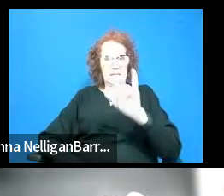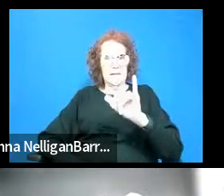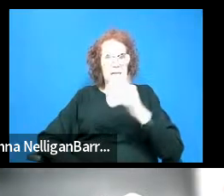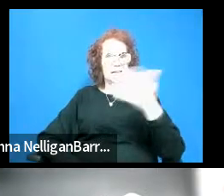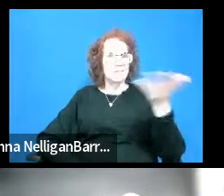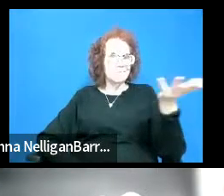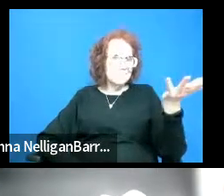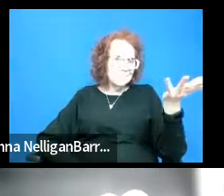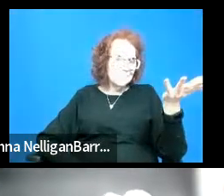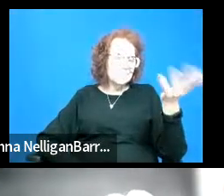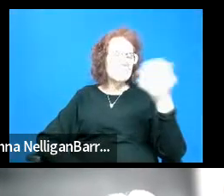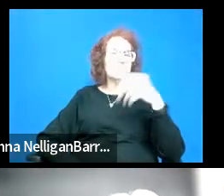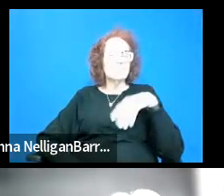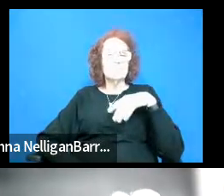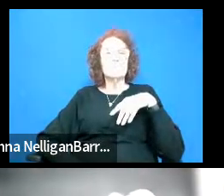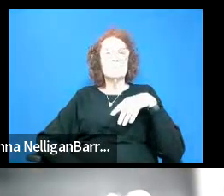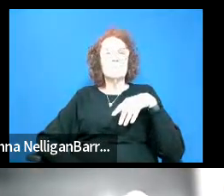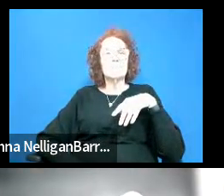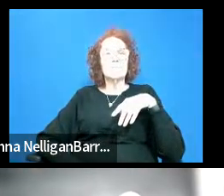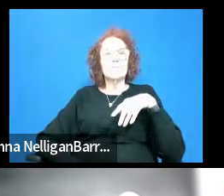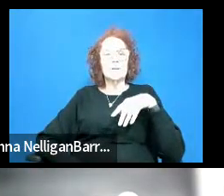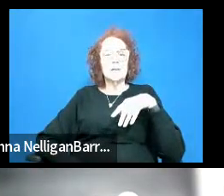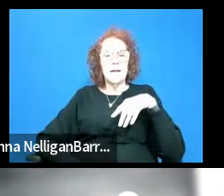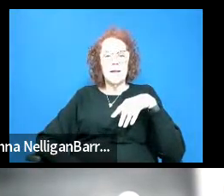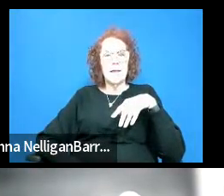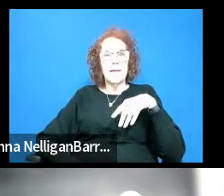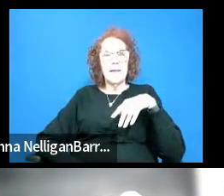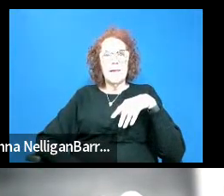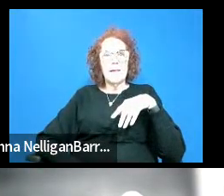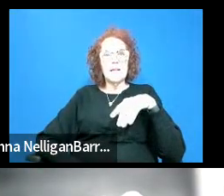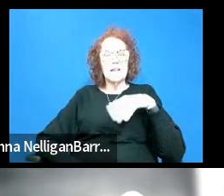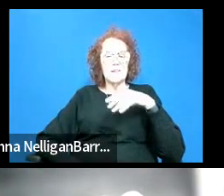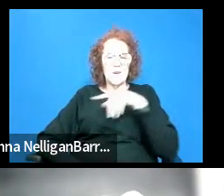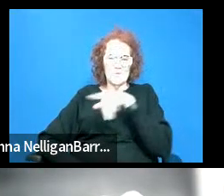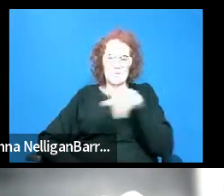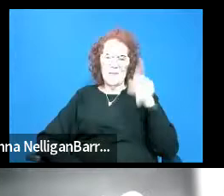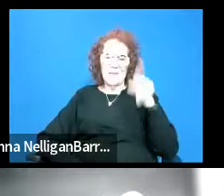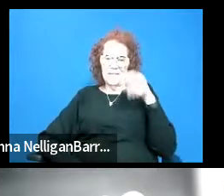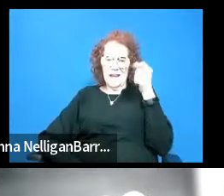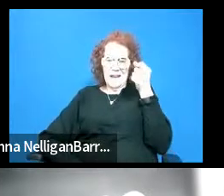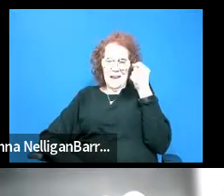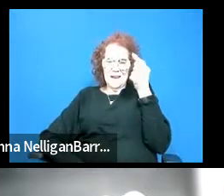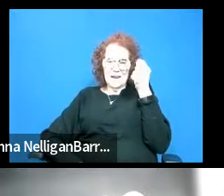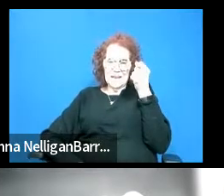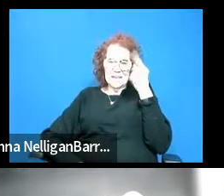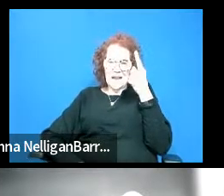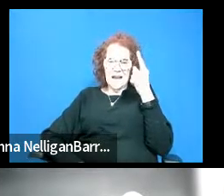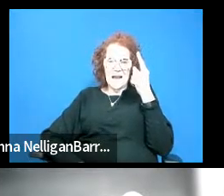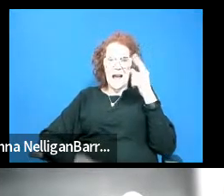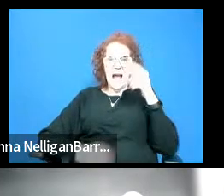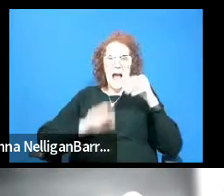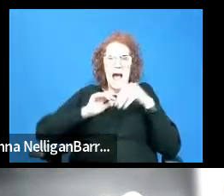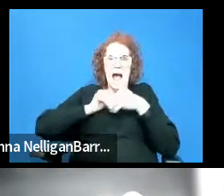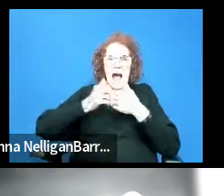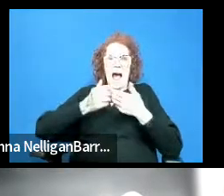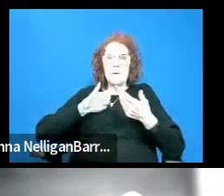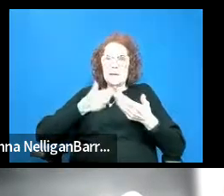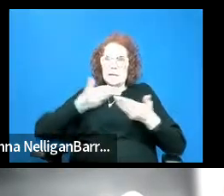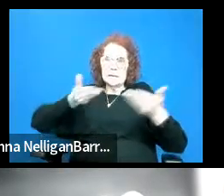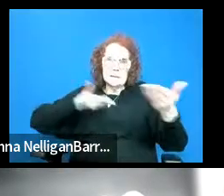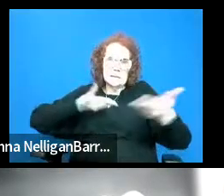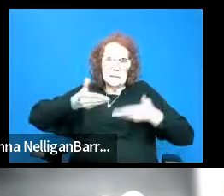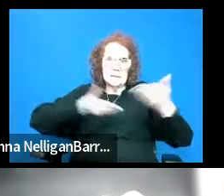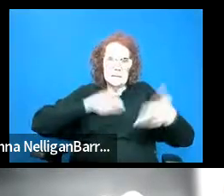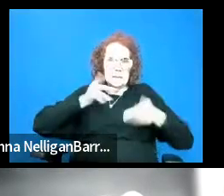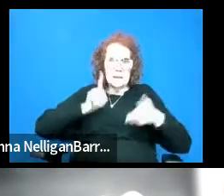we do have to understand that we've got to fill those vacancies. We've got to get people trained. This